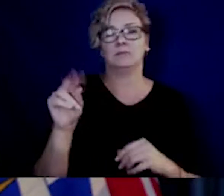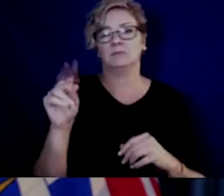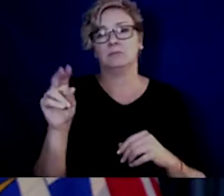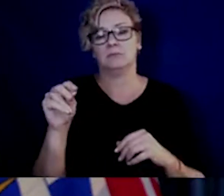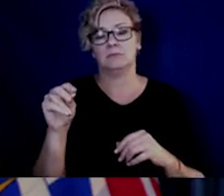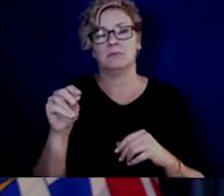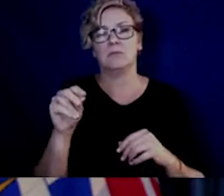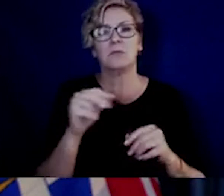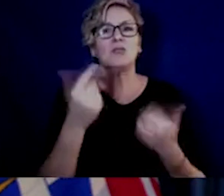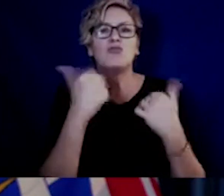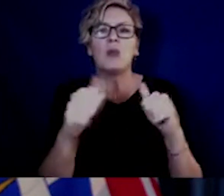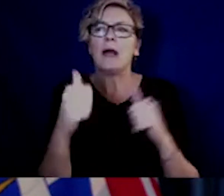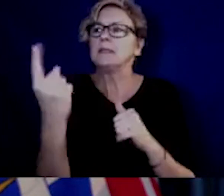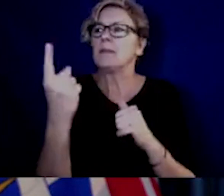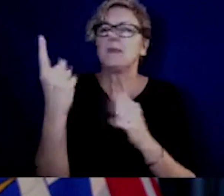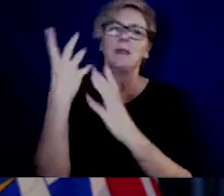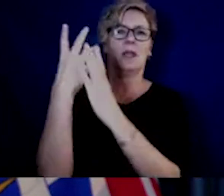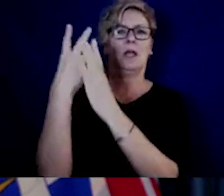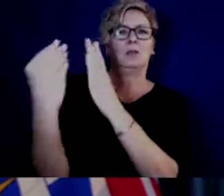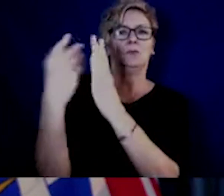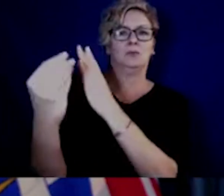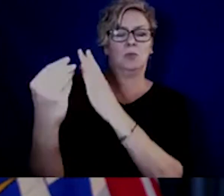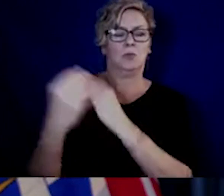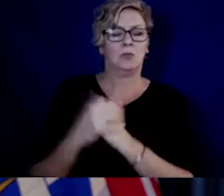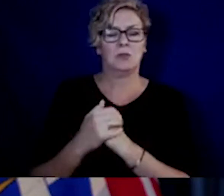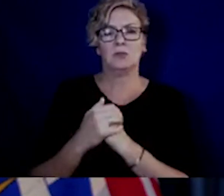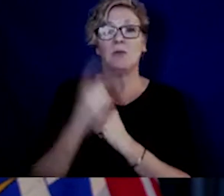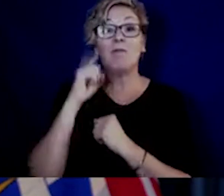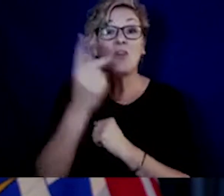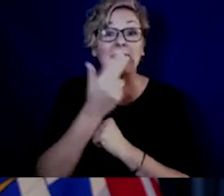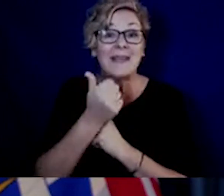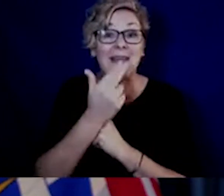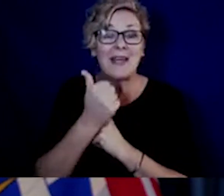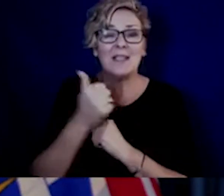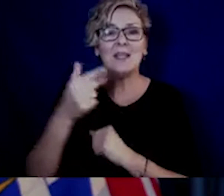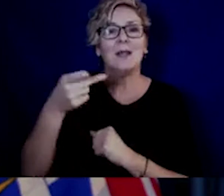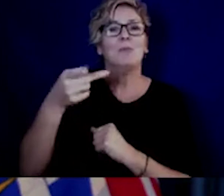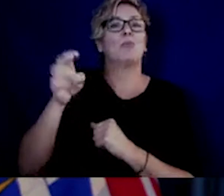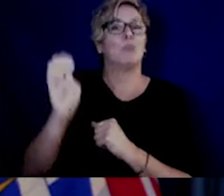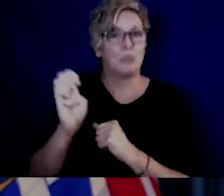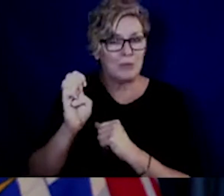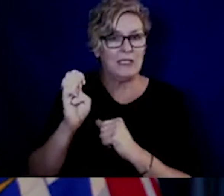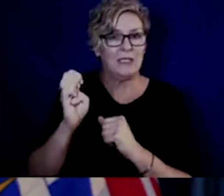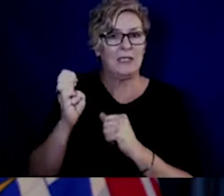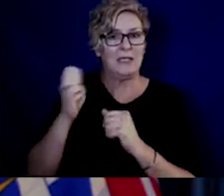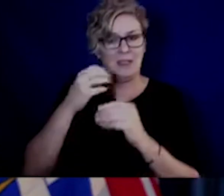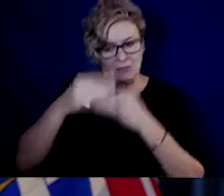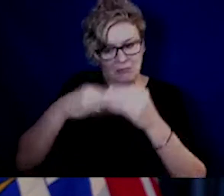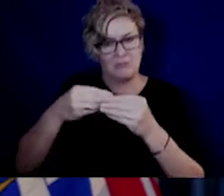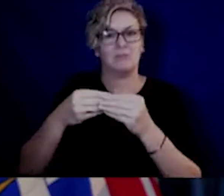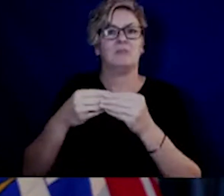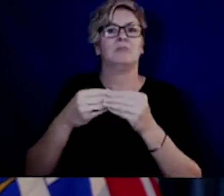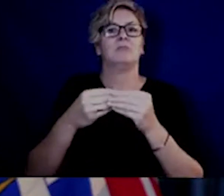and pre-packaged in single packages so that there's not a lot of mixing and touching. And of course, the really important thing on International Hand